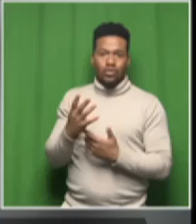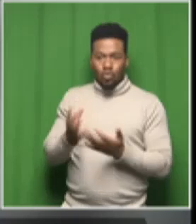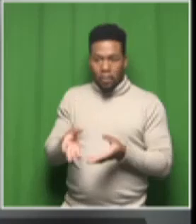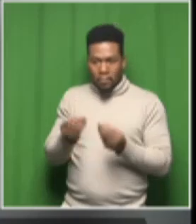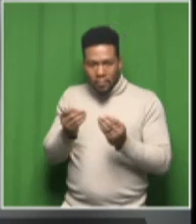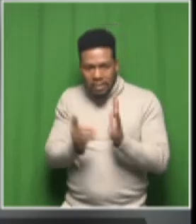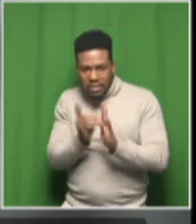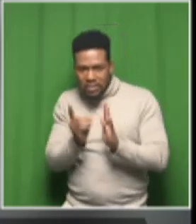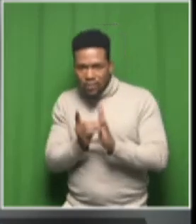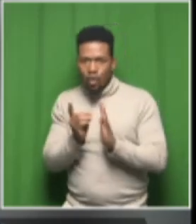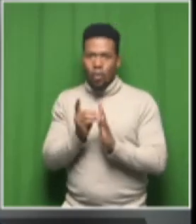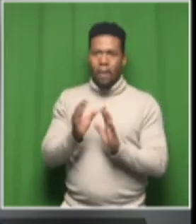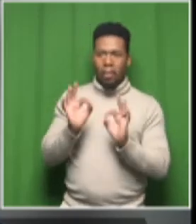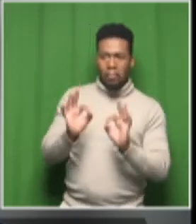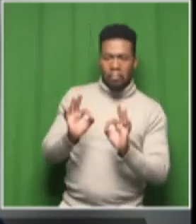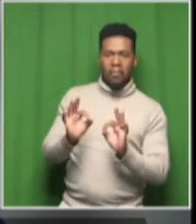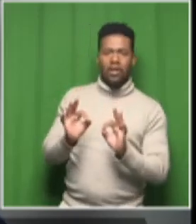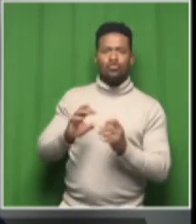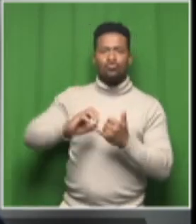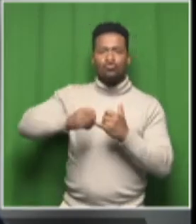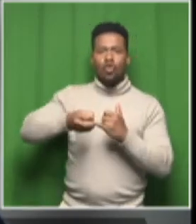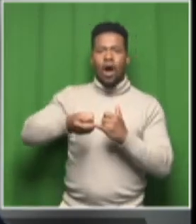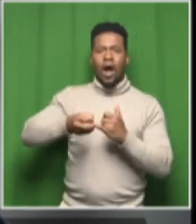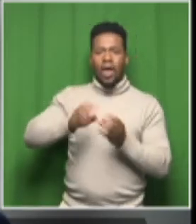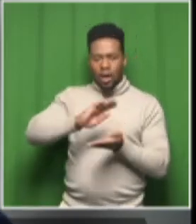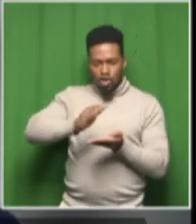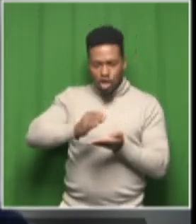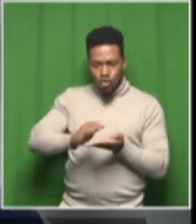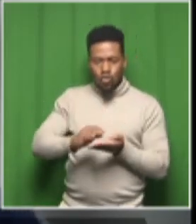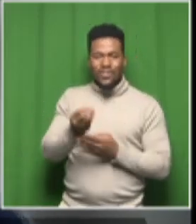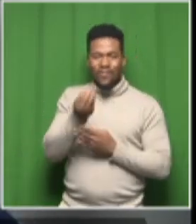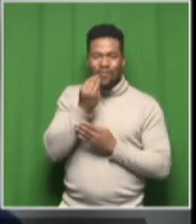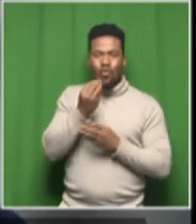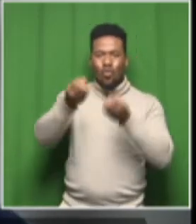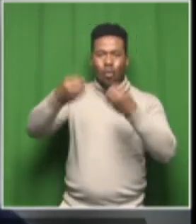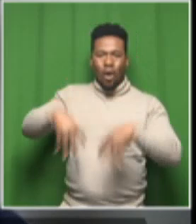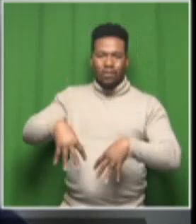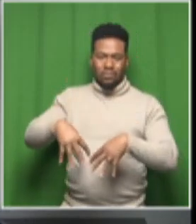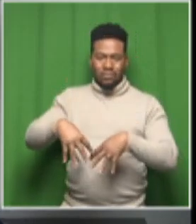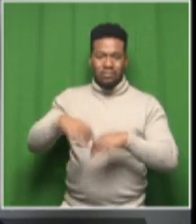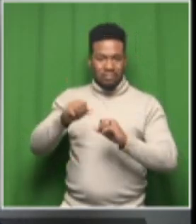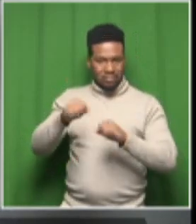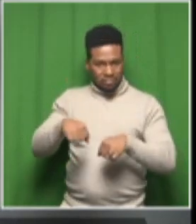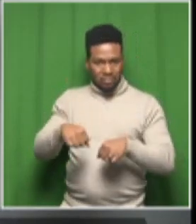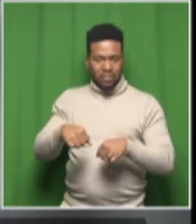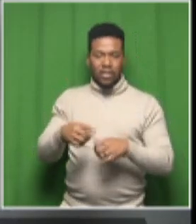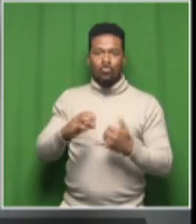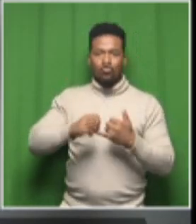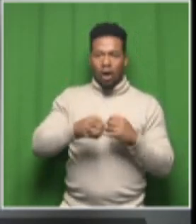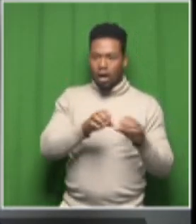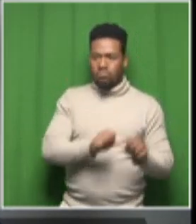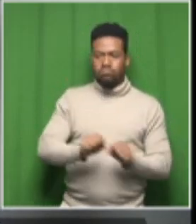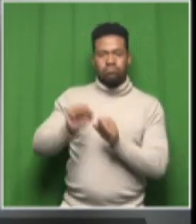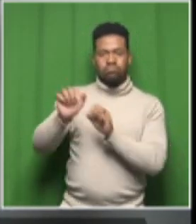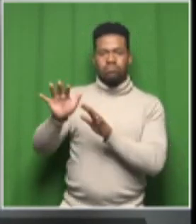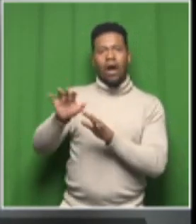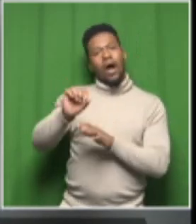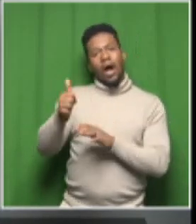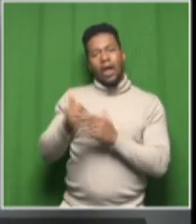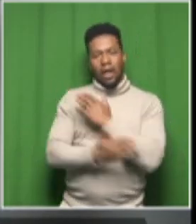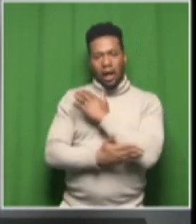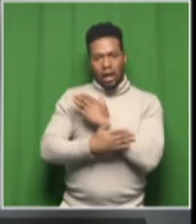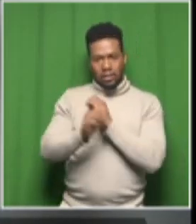we reduce food loss and waste and that we end poverty by 2030. And yet, while other countries like